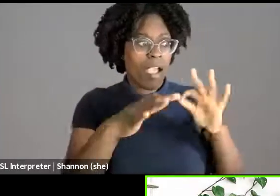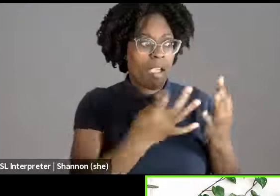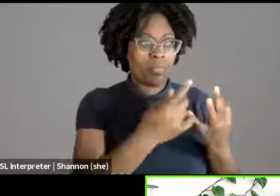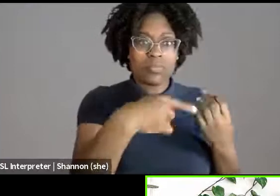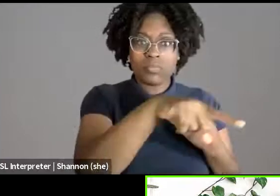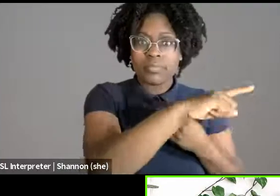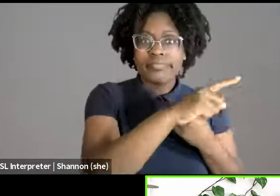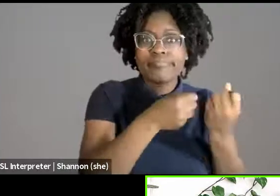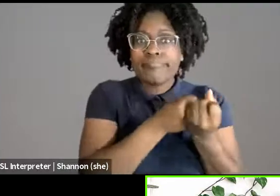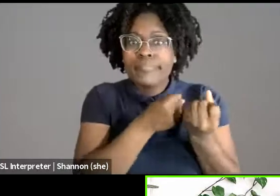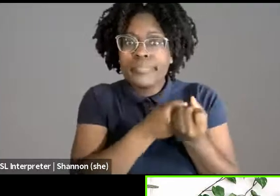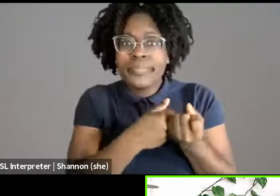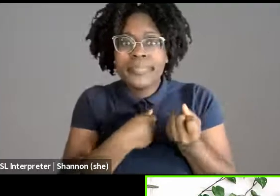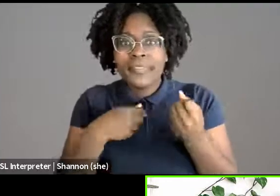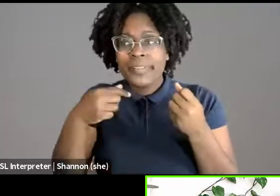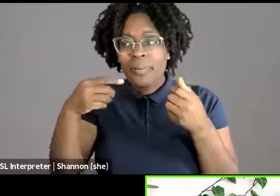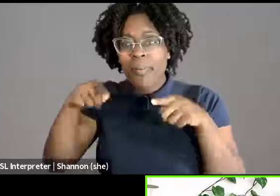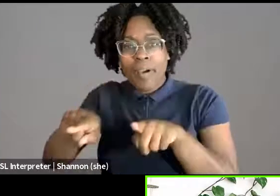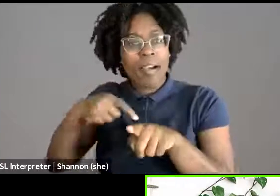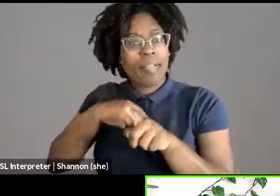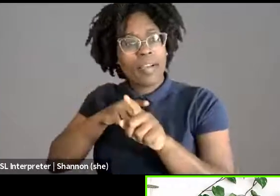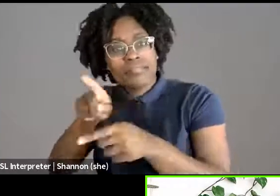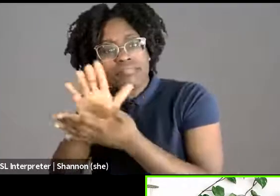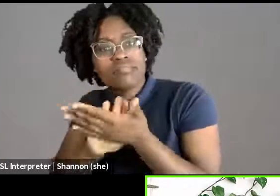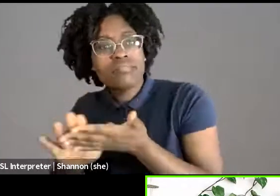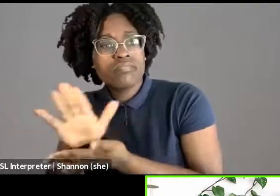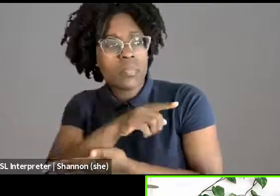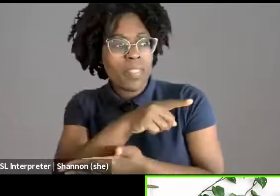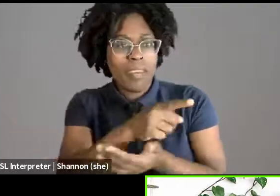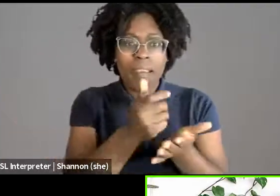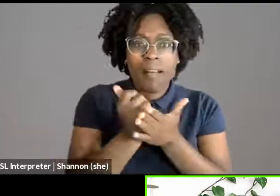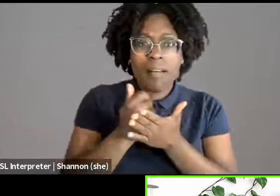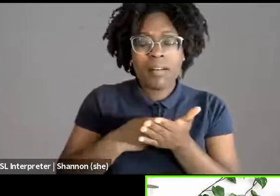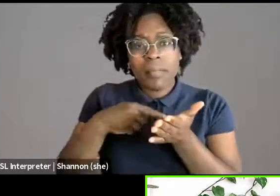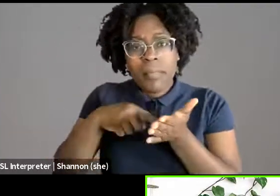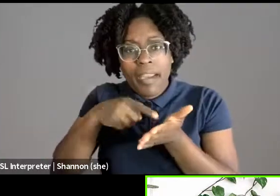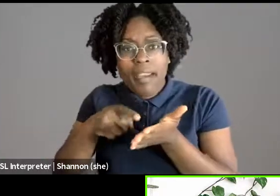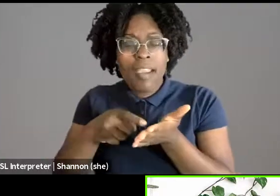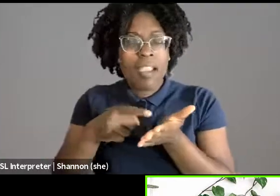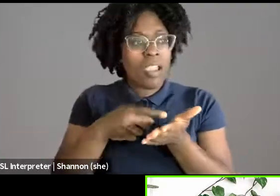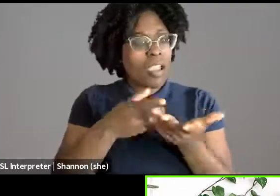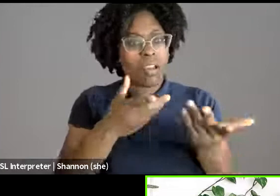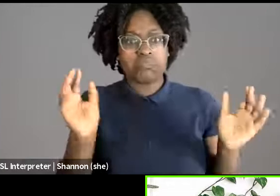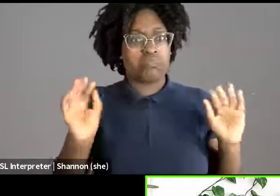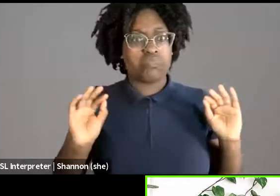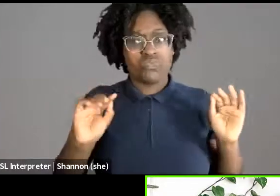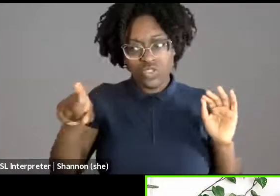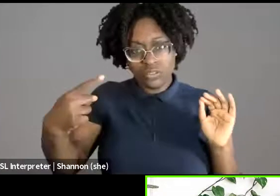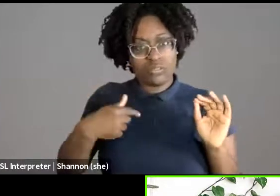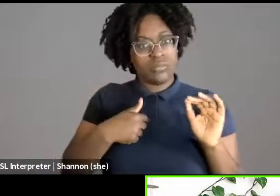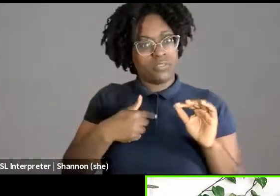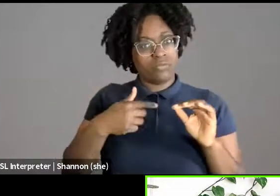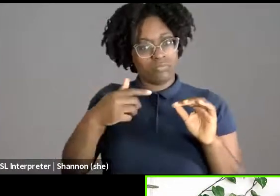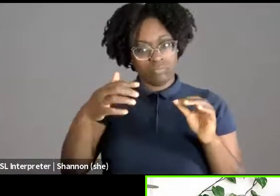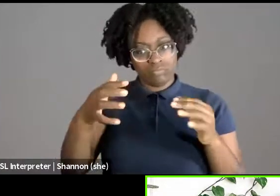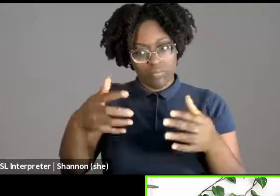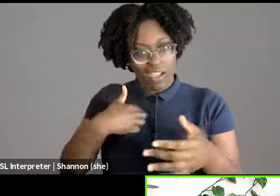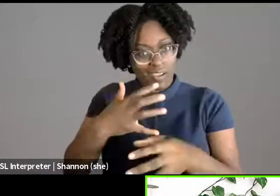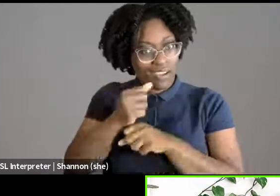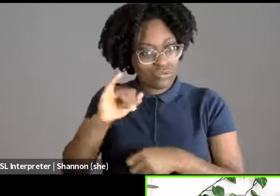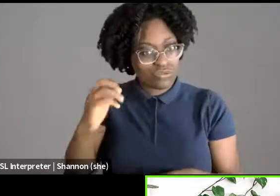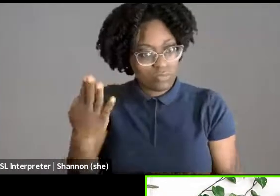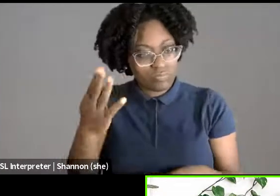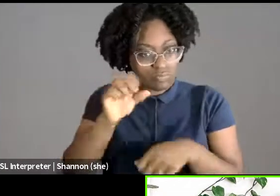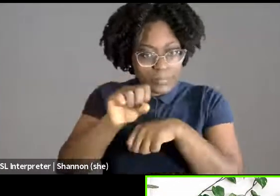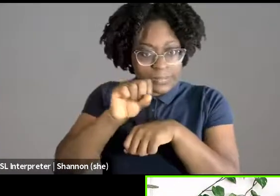support myself, sometimes during the school year, sometimes during the summer. No one in my family understood what I was